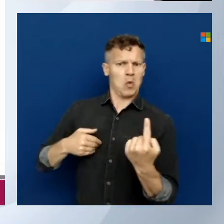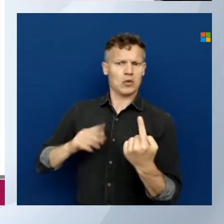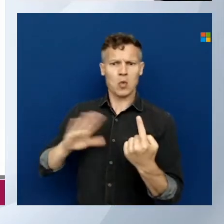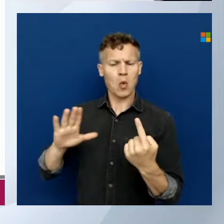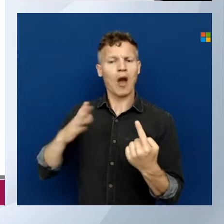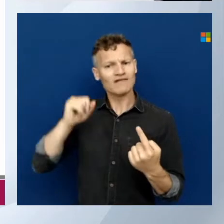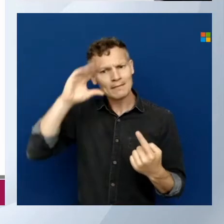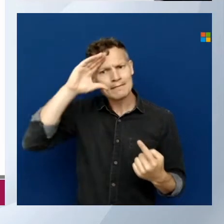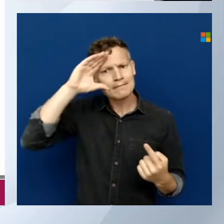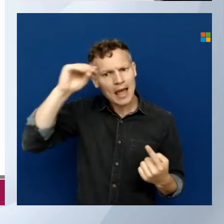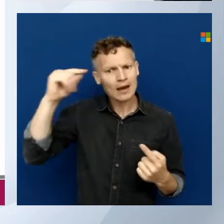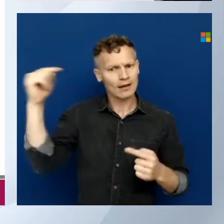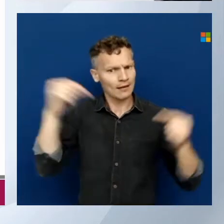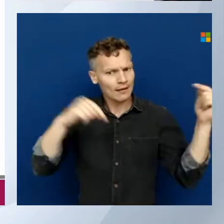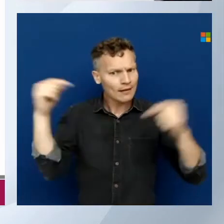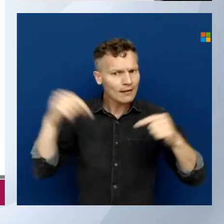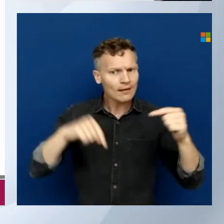community.